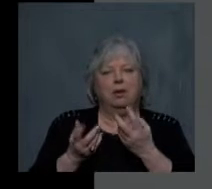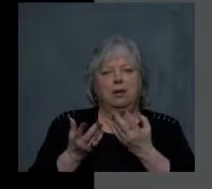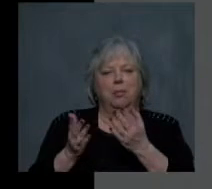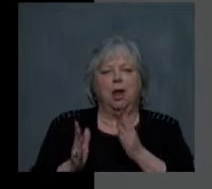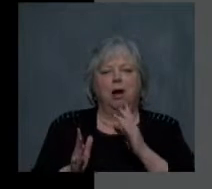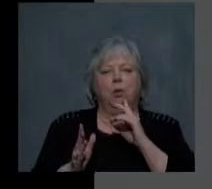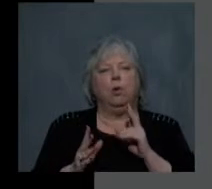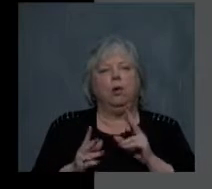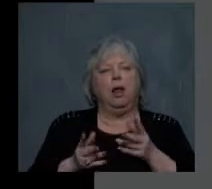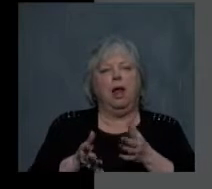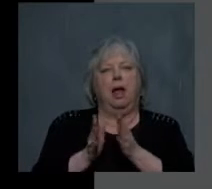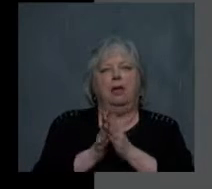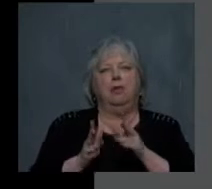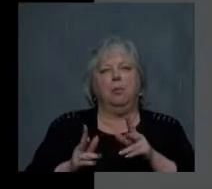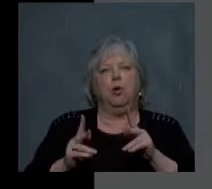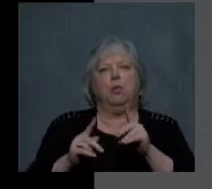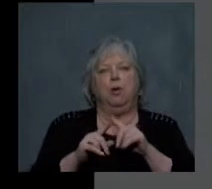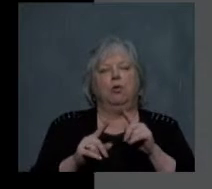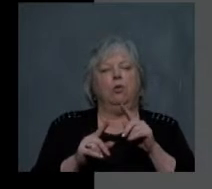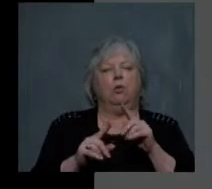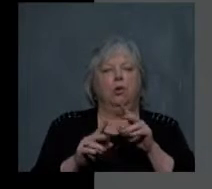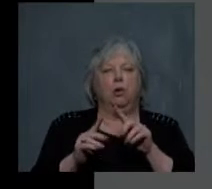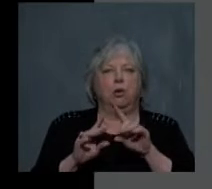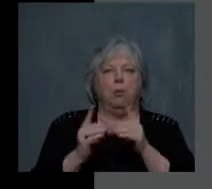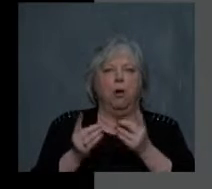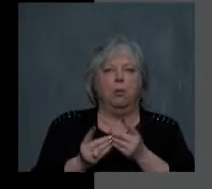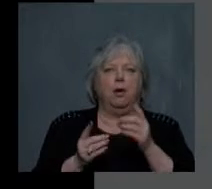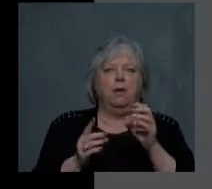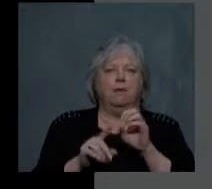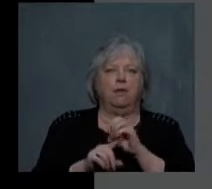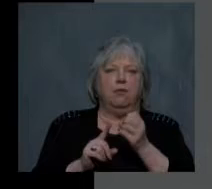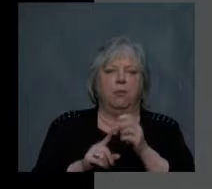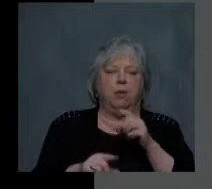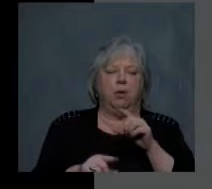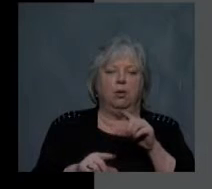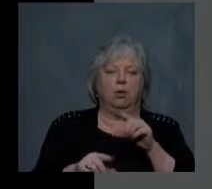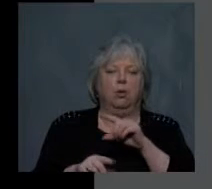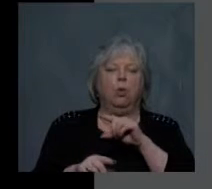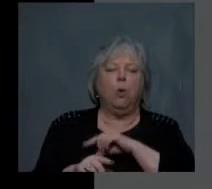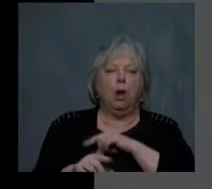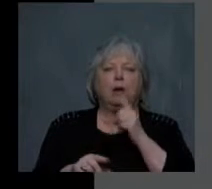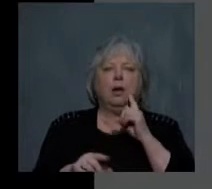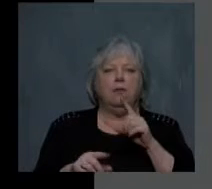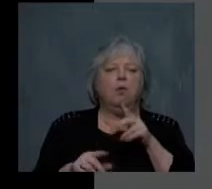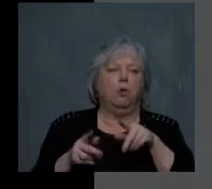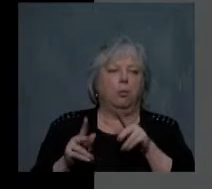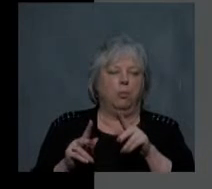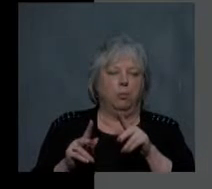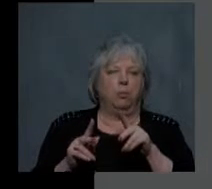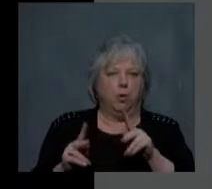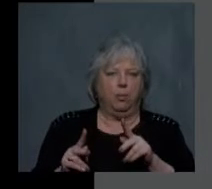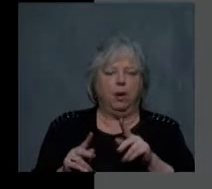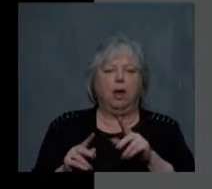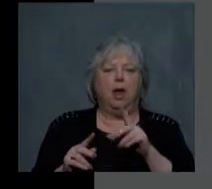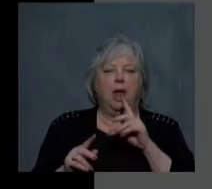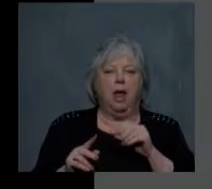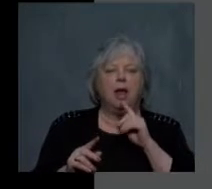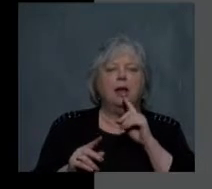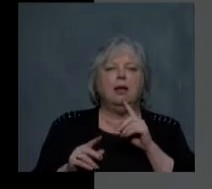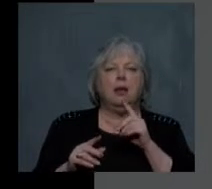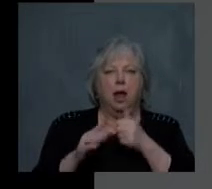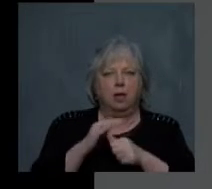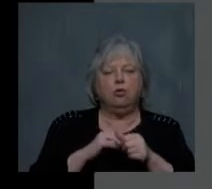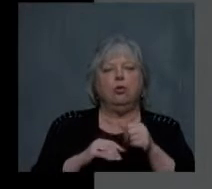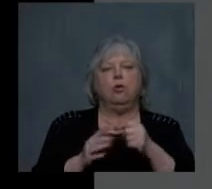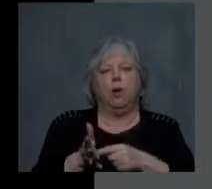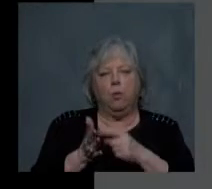to the Arkansas Department of Environmental Quality for necessary air quality permits. The permit is subject to quarterly reporting and inspection. No